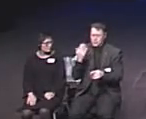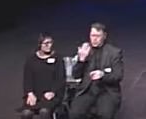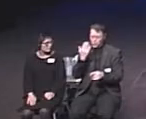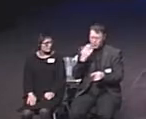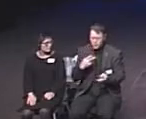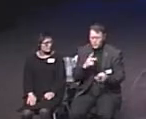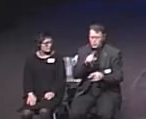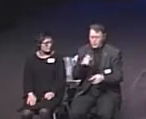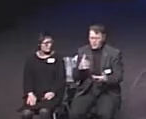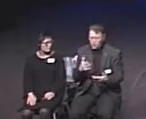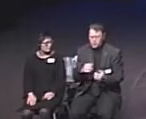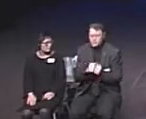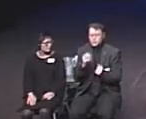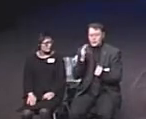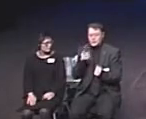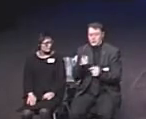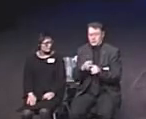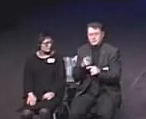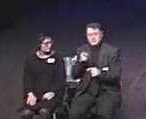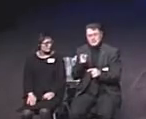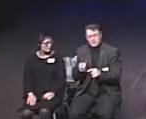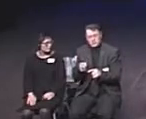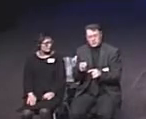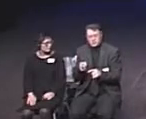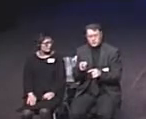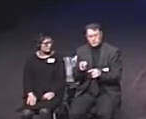general. But imagine that you have these kind of